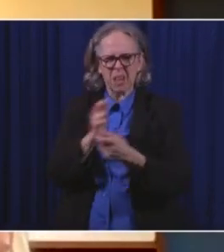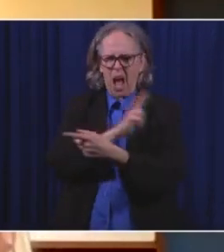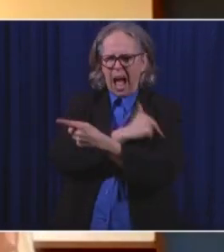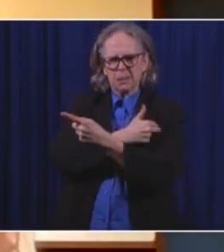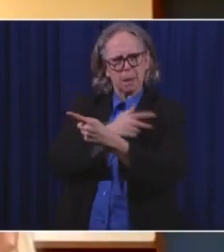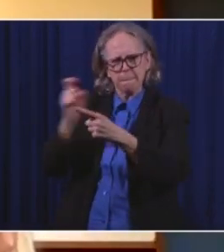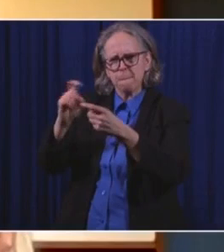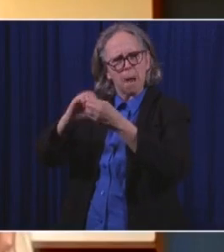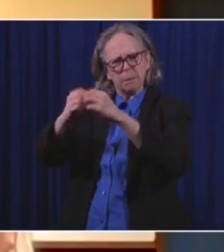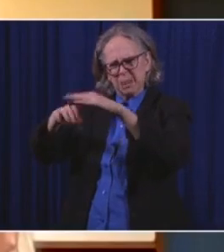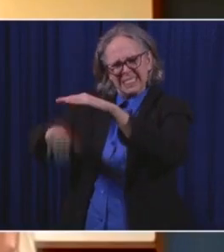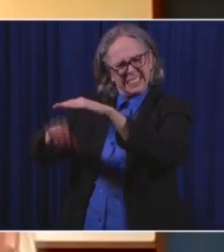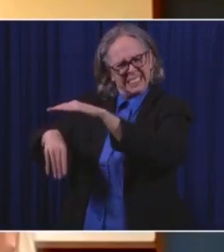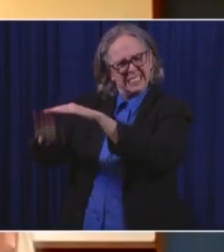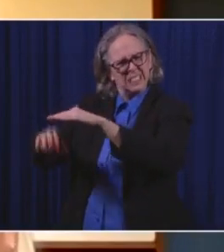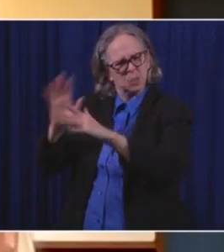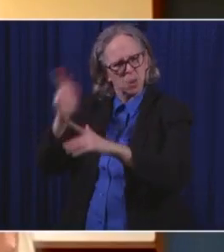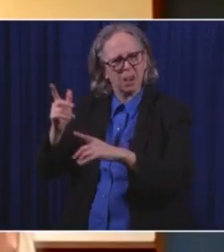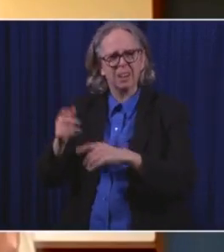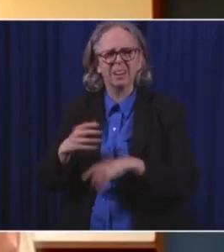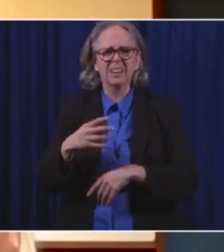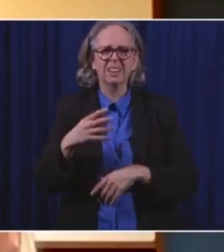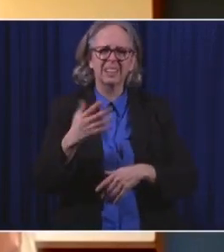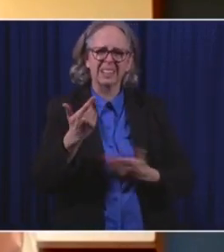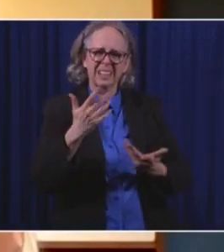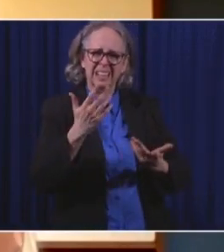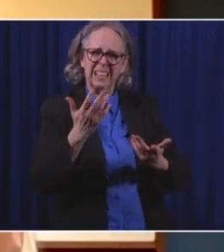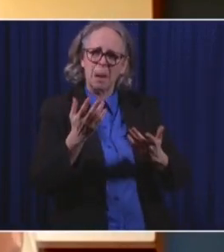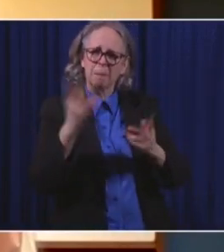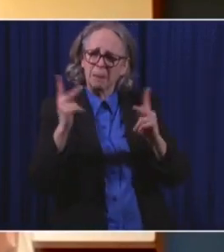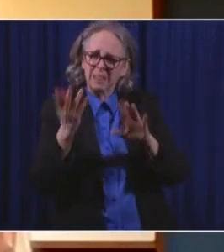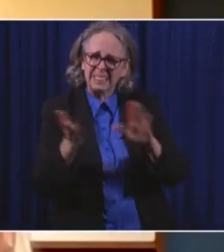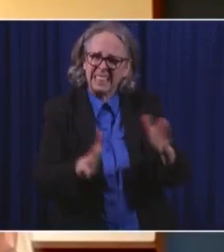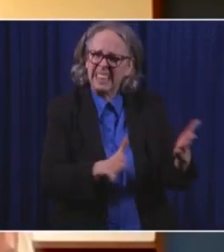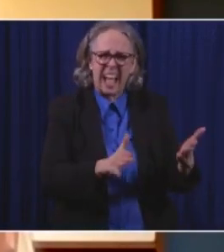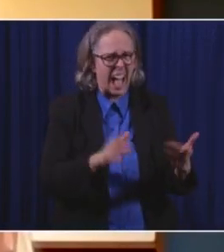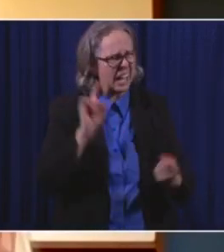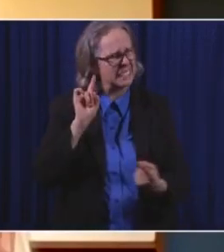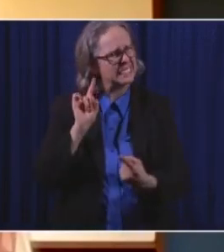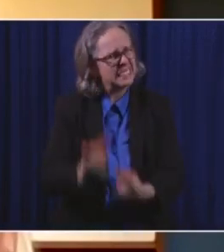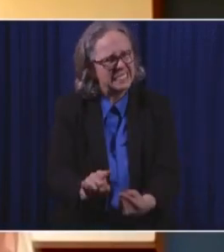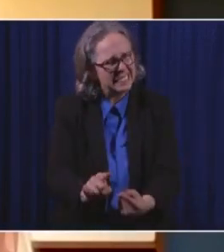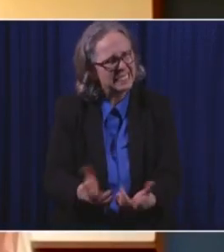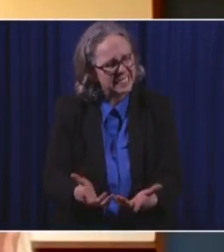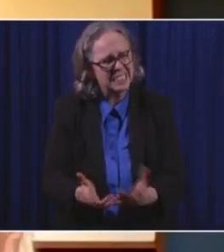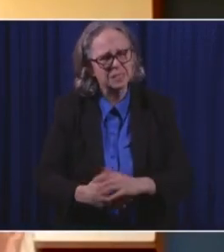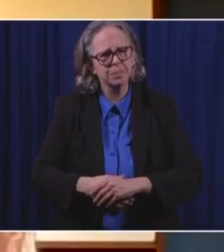the death rate from COVID and COVID-related complications.